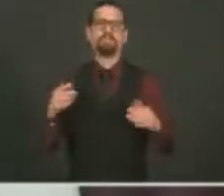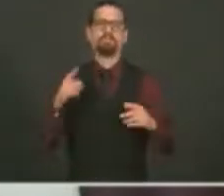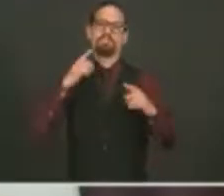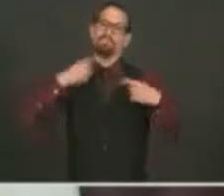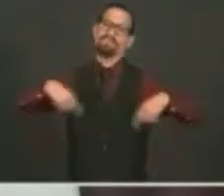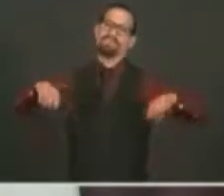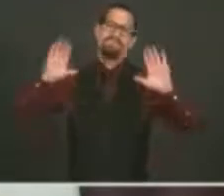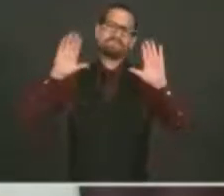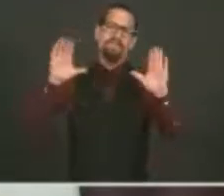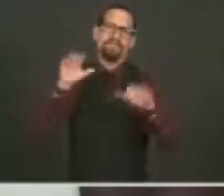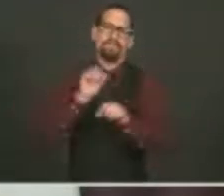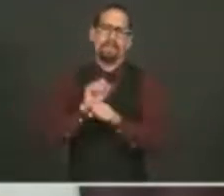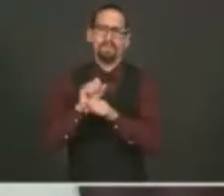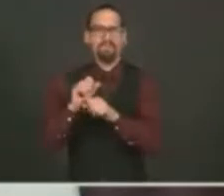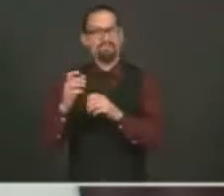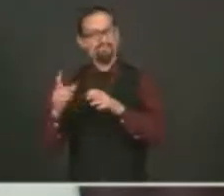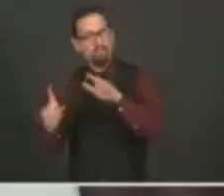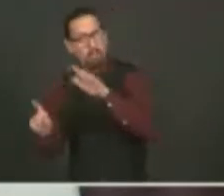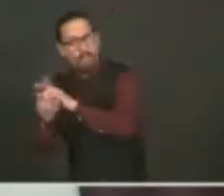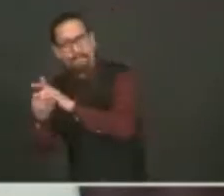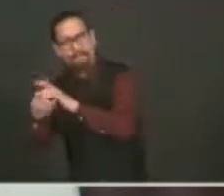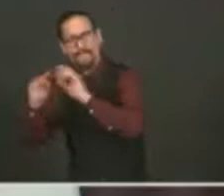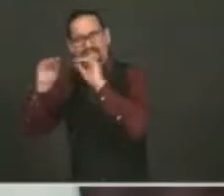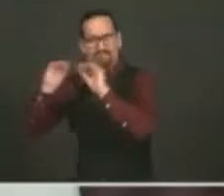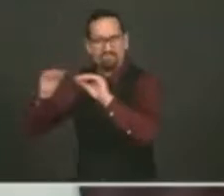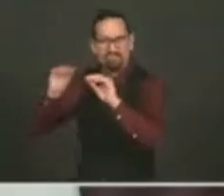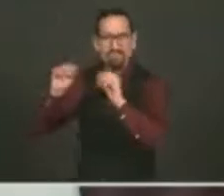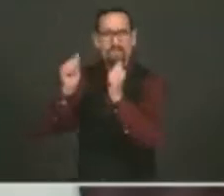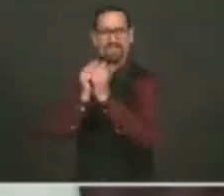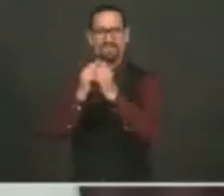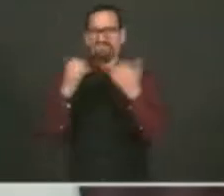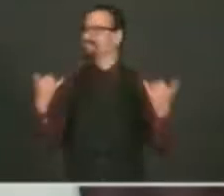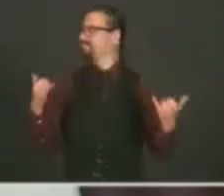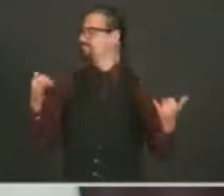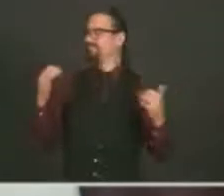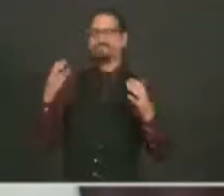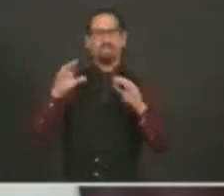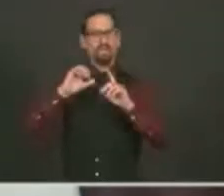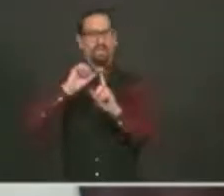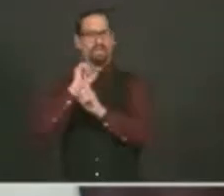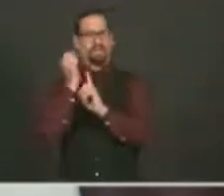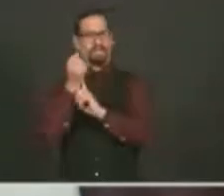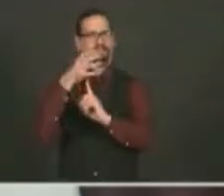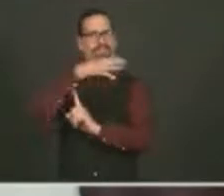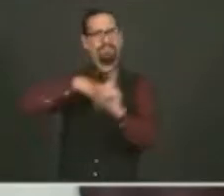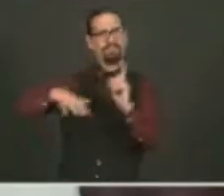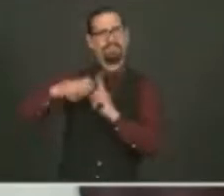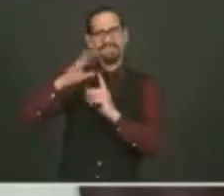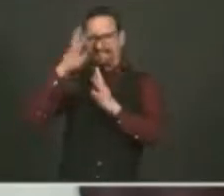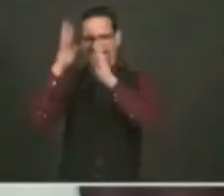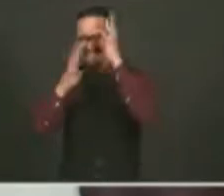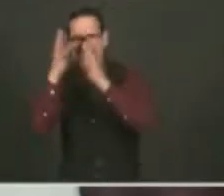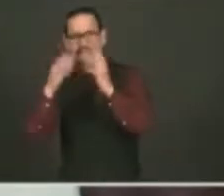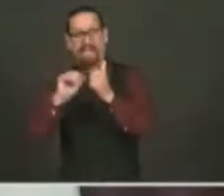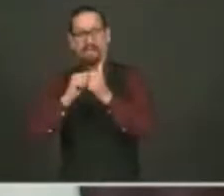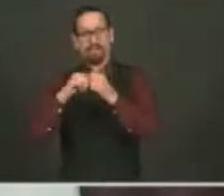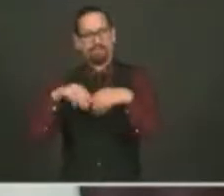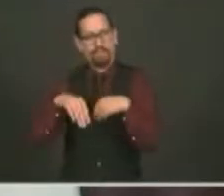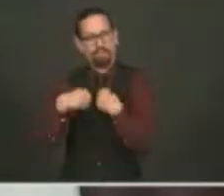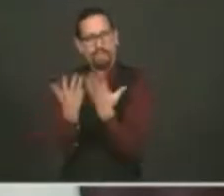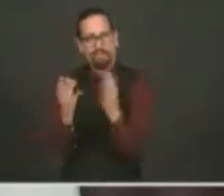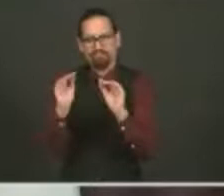day, working under difficult circumstances, being creative, and getting it done for our kids. Having said that,